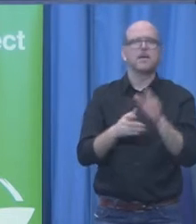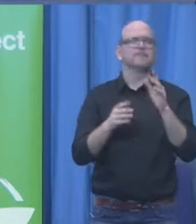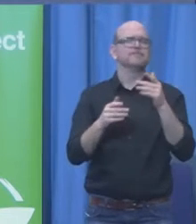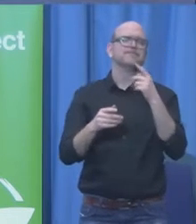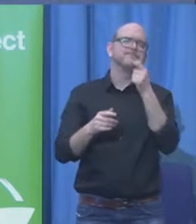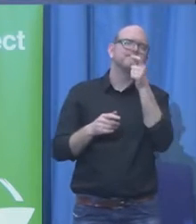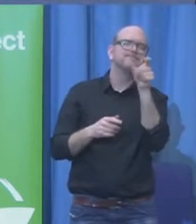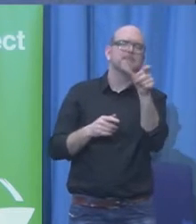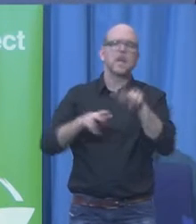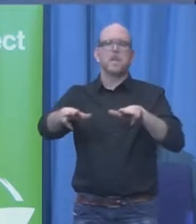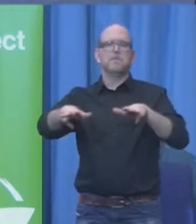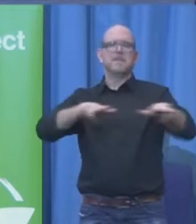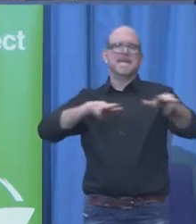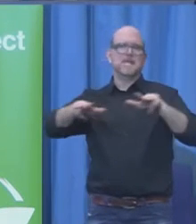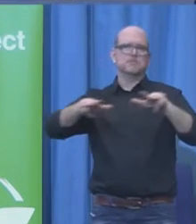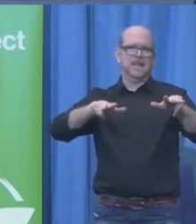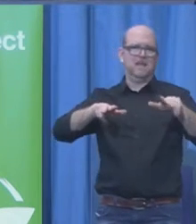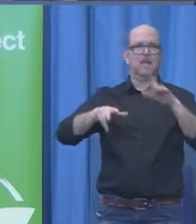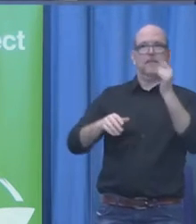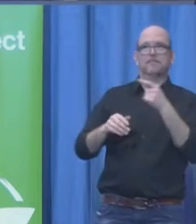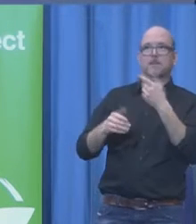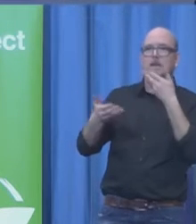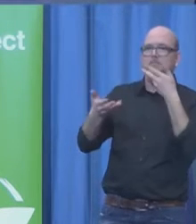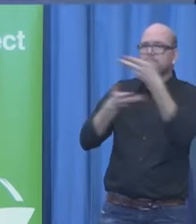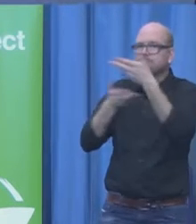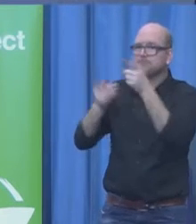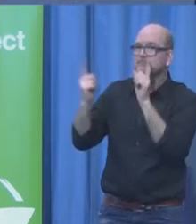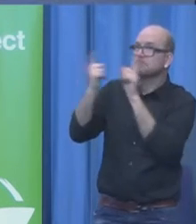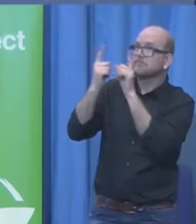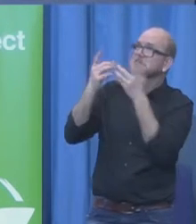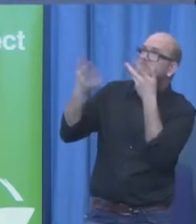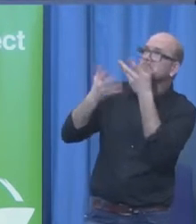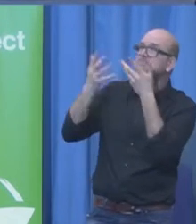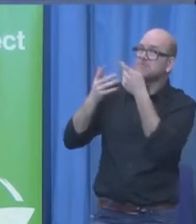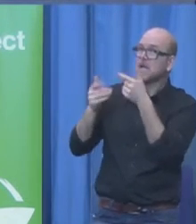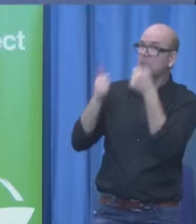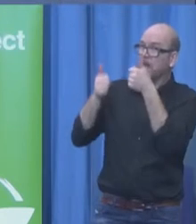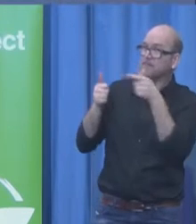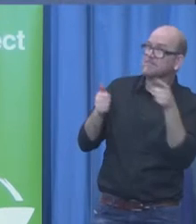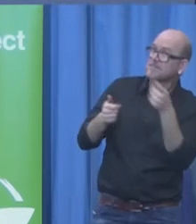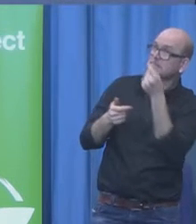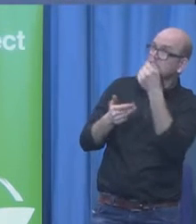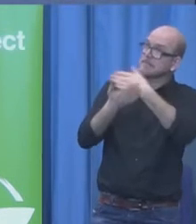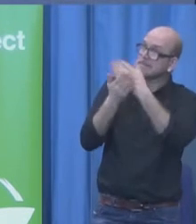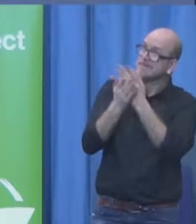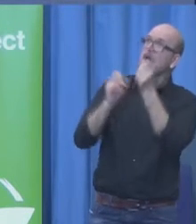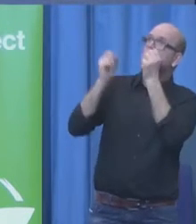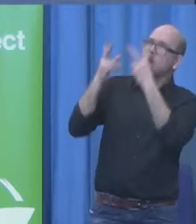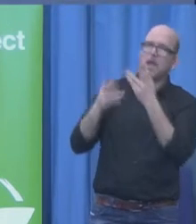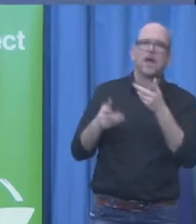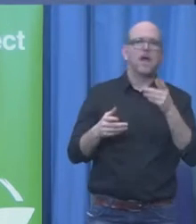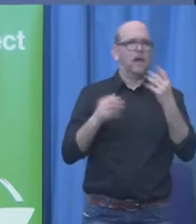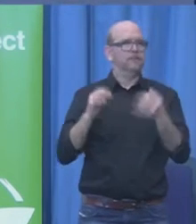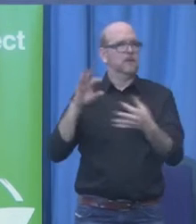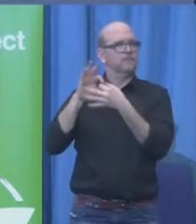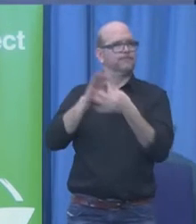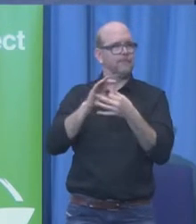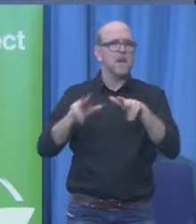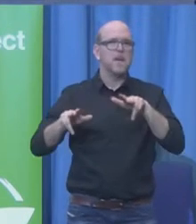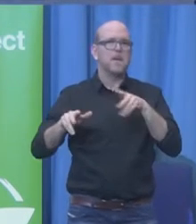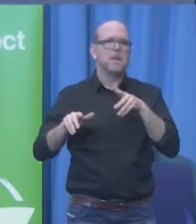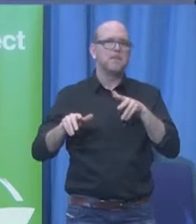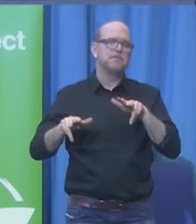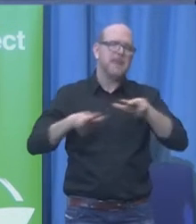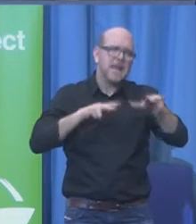member states have a big role in implementing and in expanding those funds, in management of the